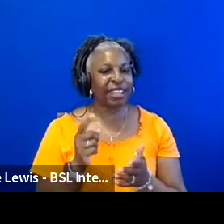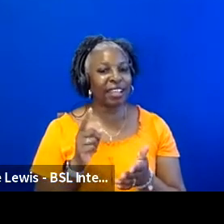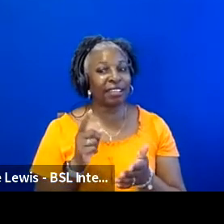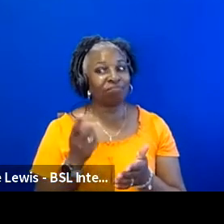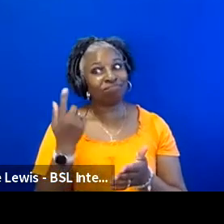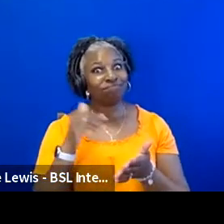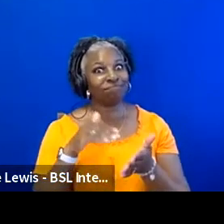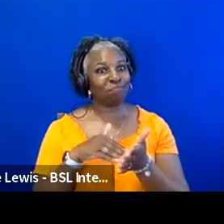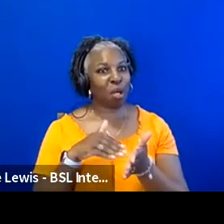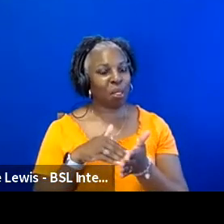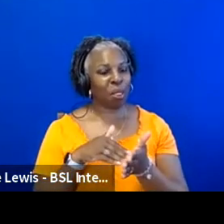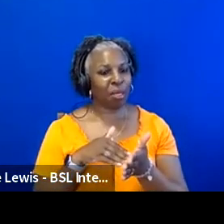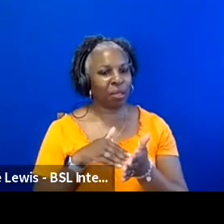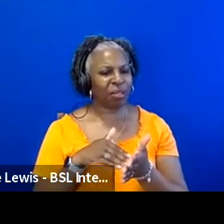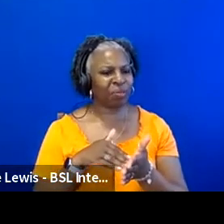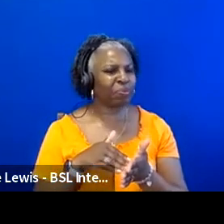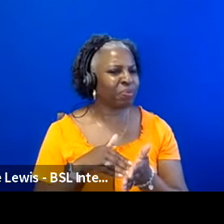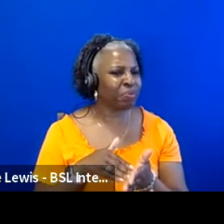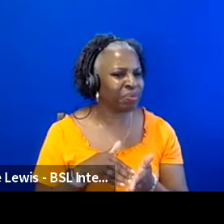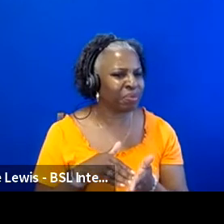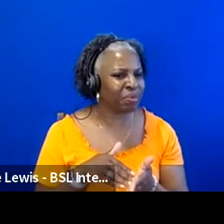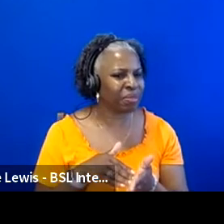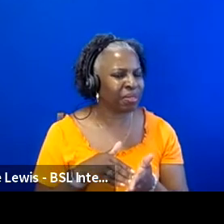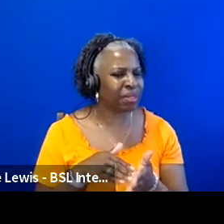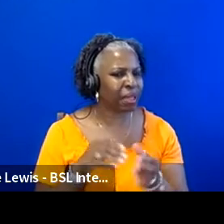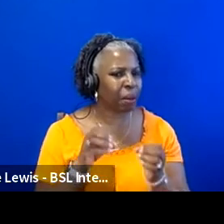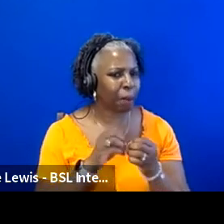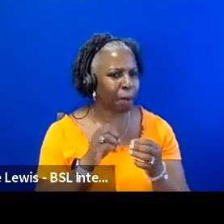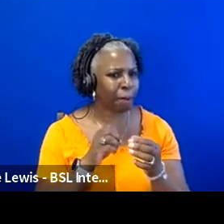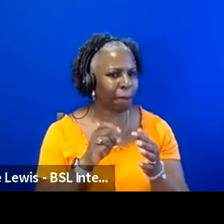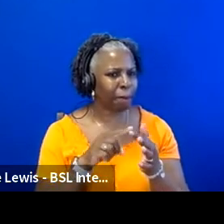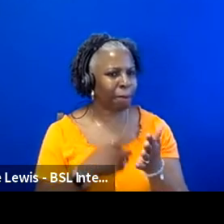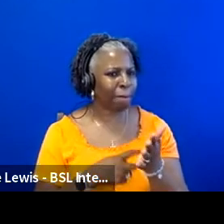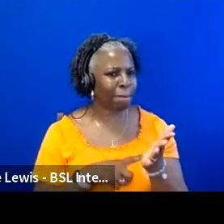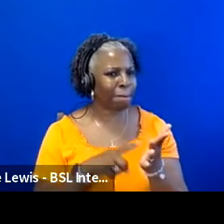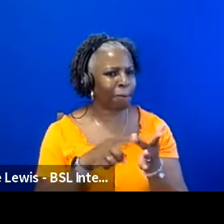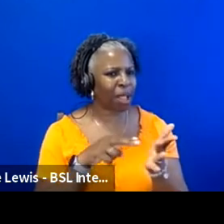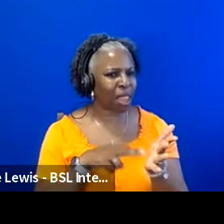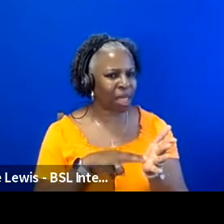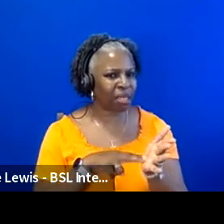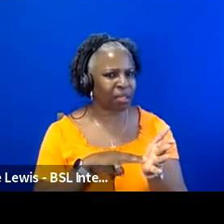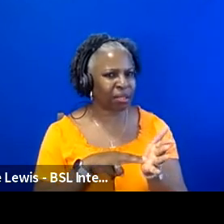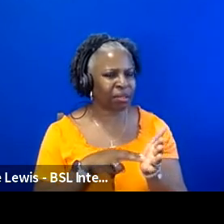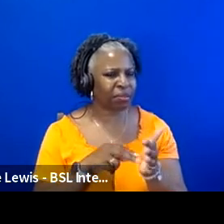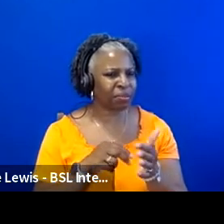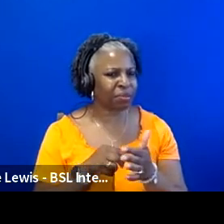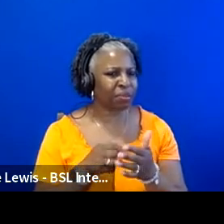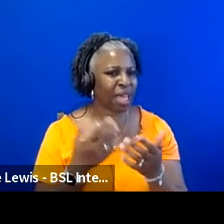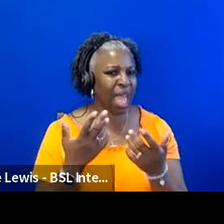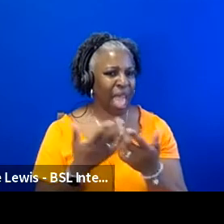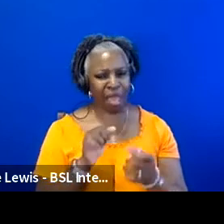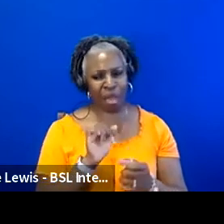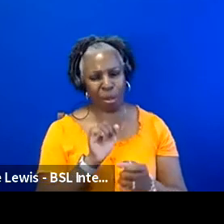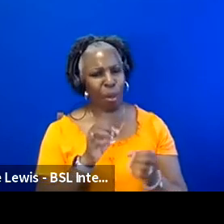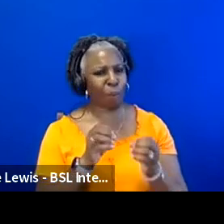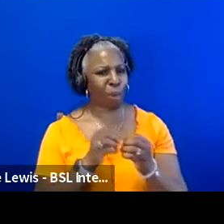project about the, in Berlin, about the how the city is changed to be an exile